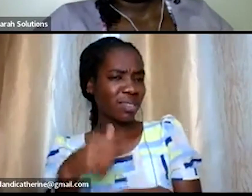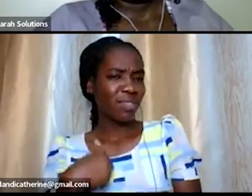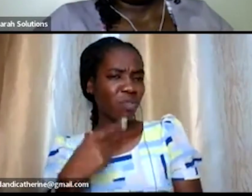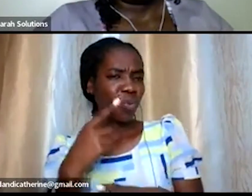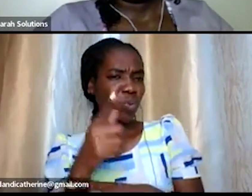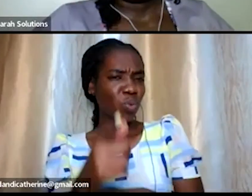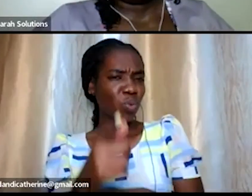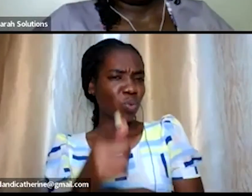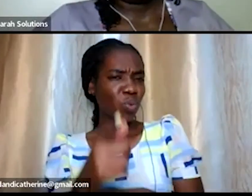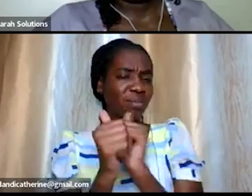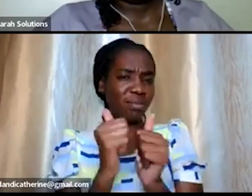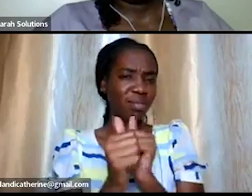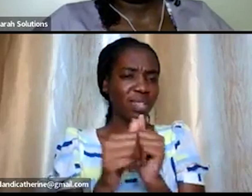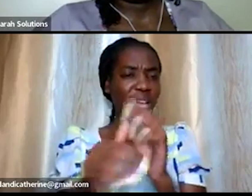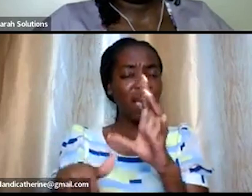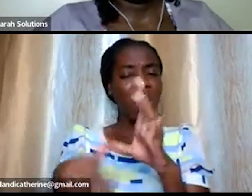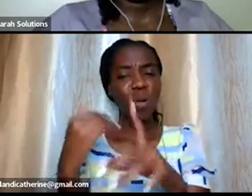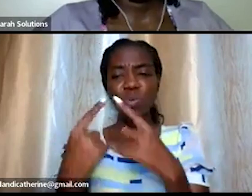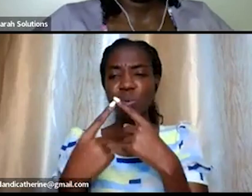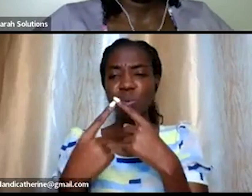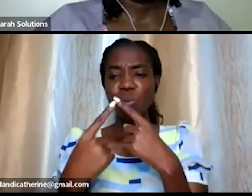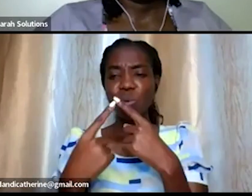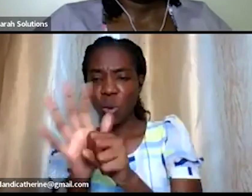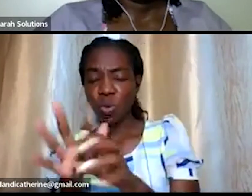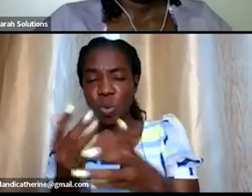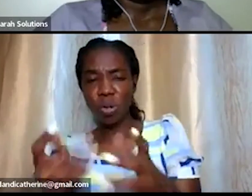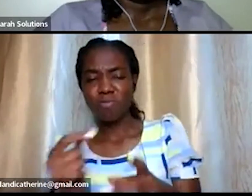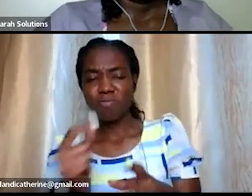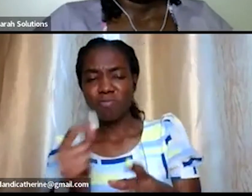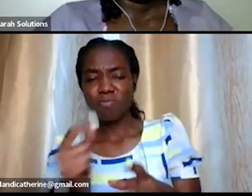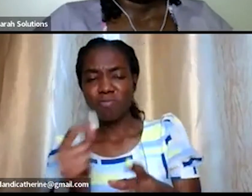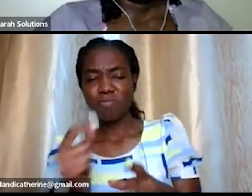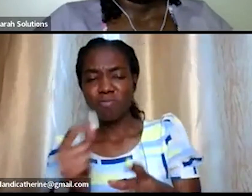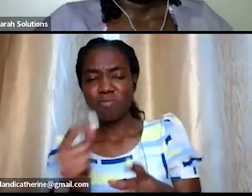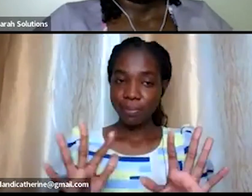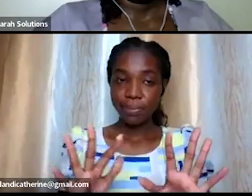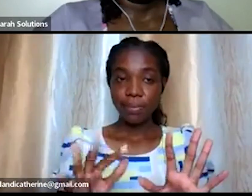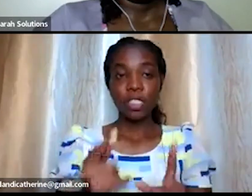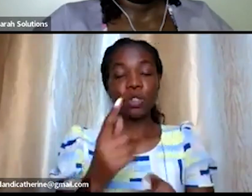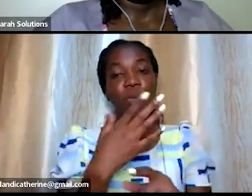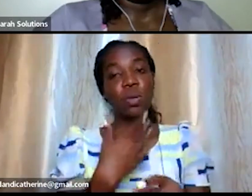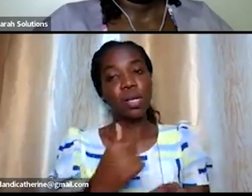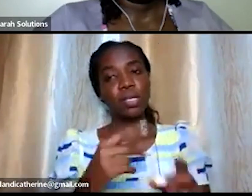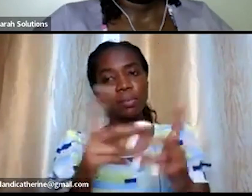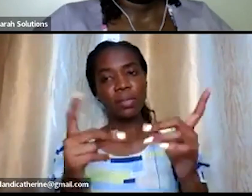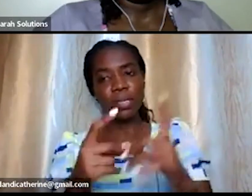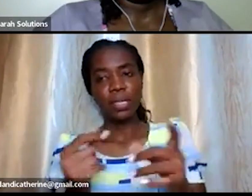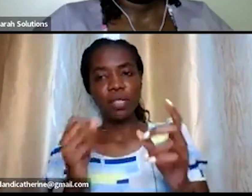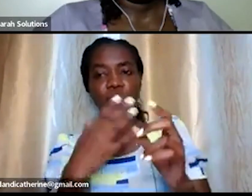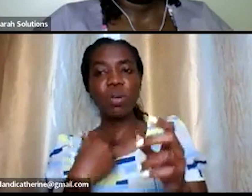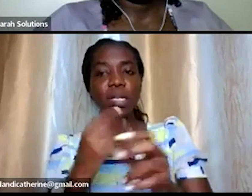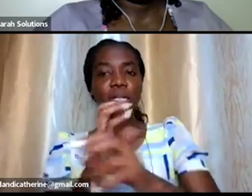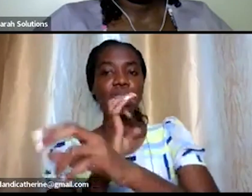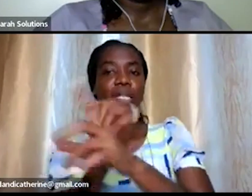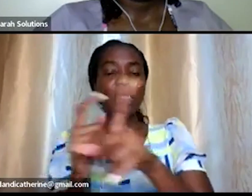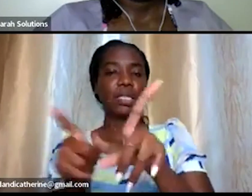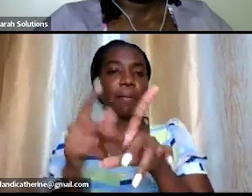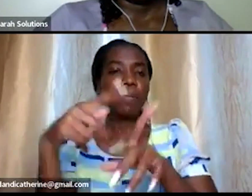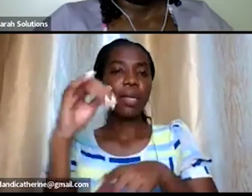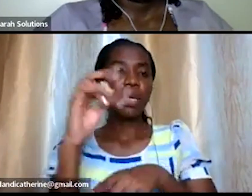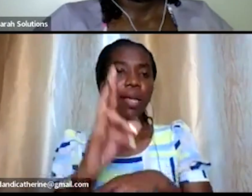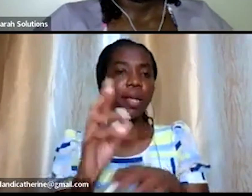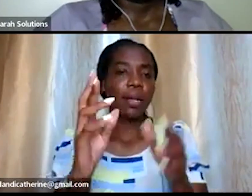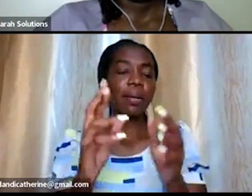an introvert? You want to develop your career in a space that requires extroverted energy, like PR and public